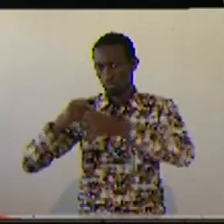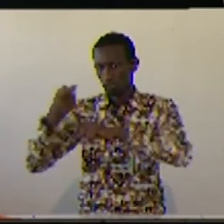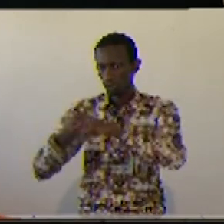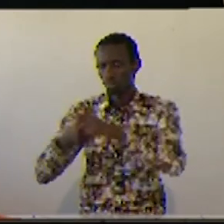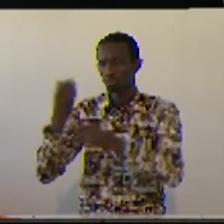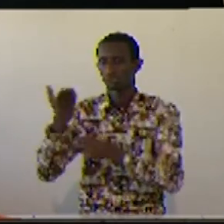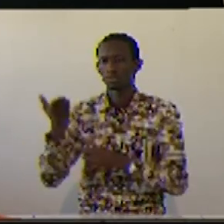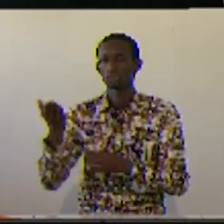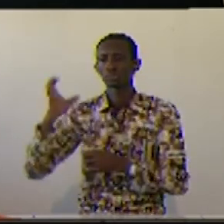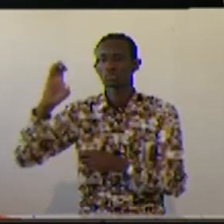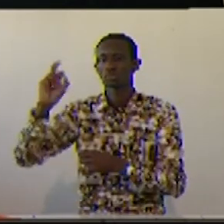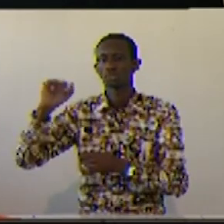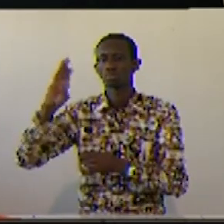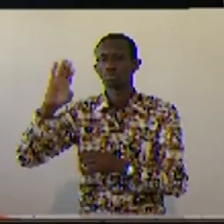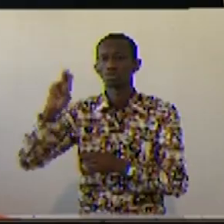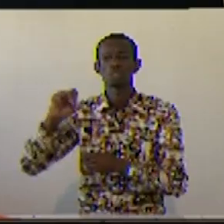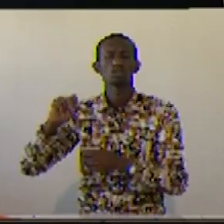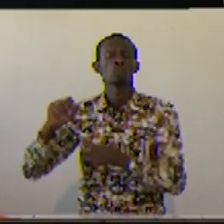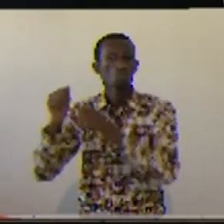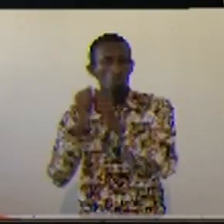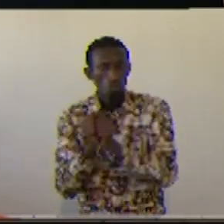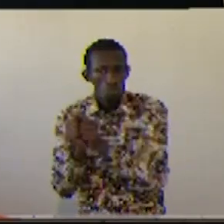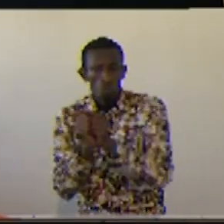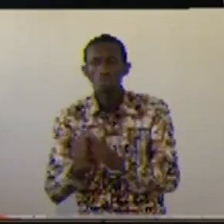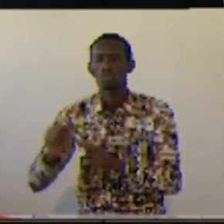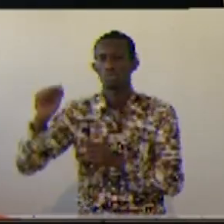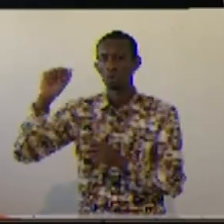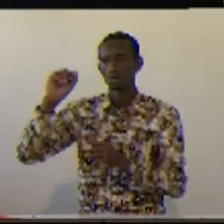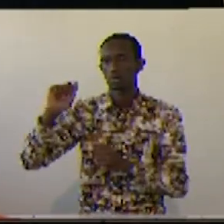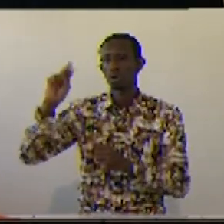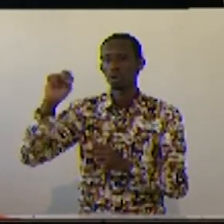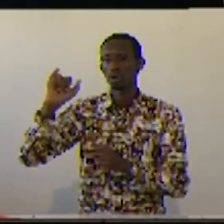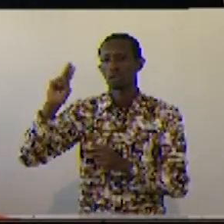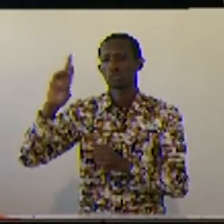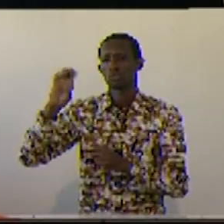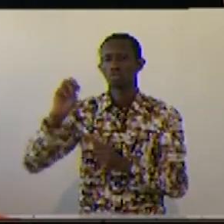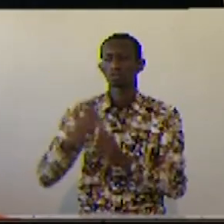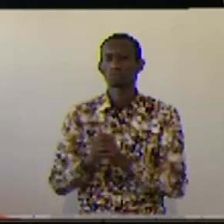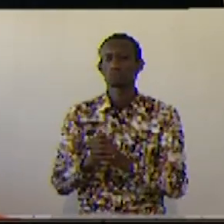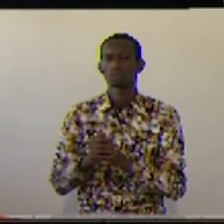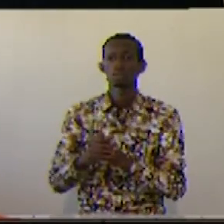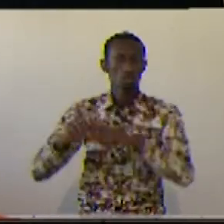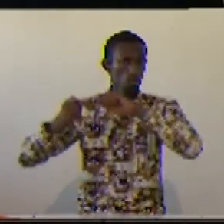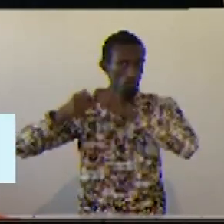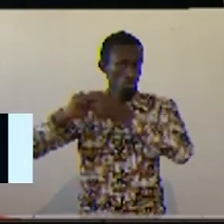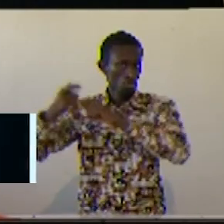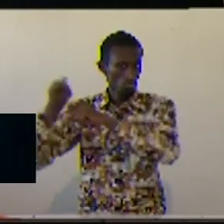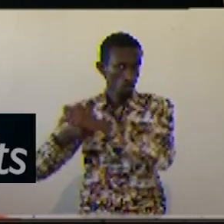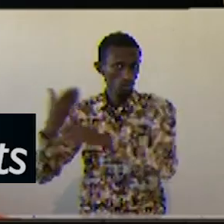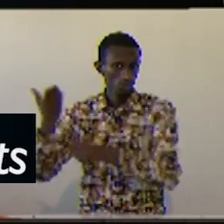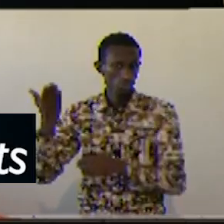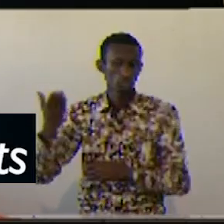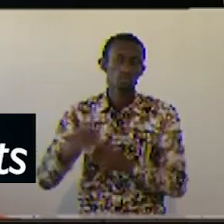will combine with the anion from the acid. I repeat, the metal from this carbonate or the